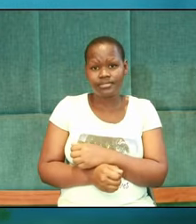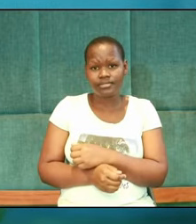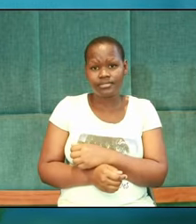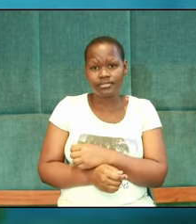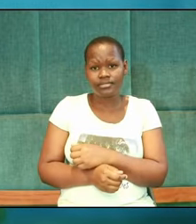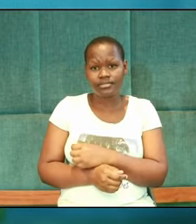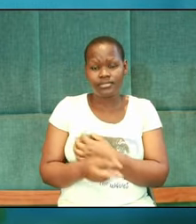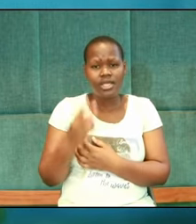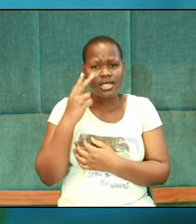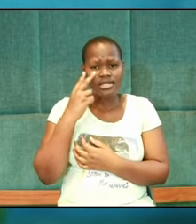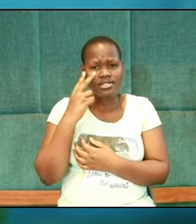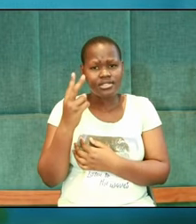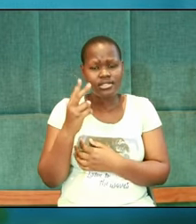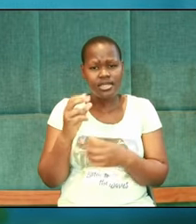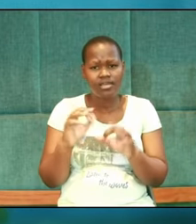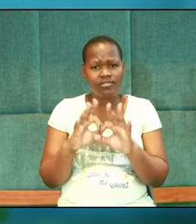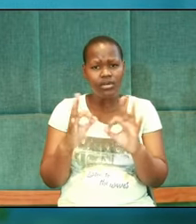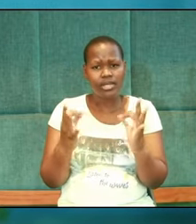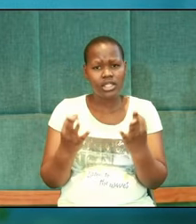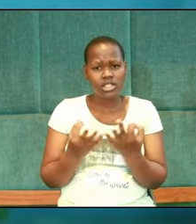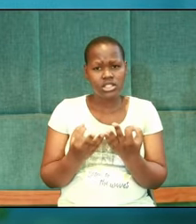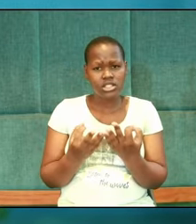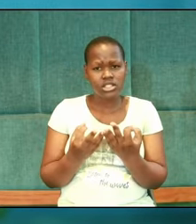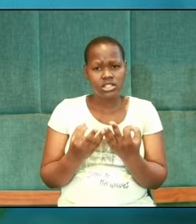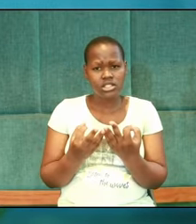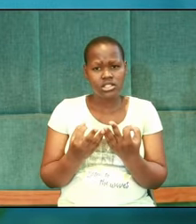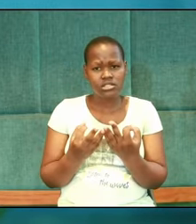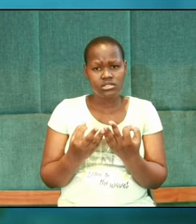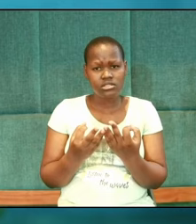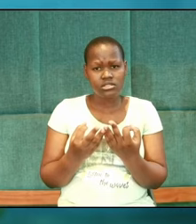You see families struggling